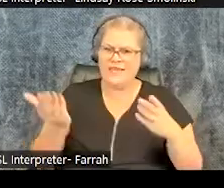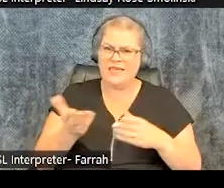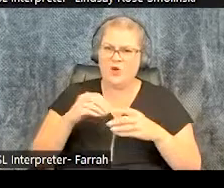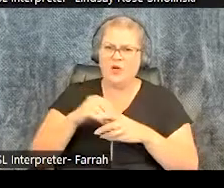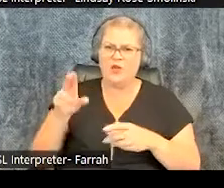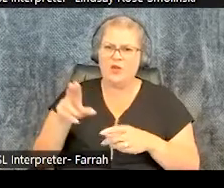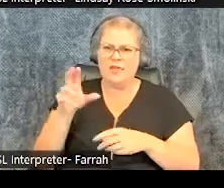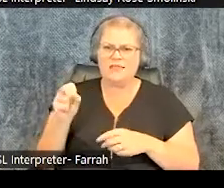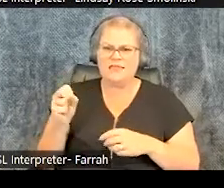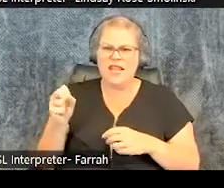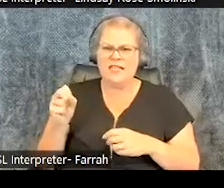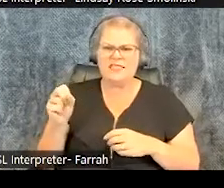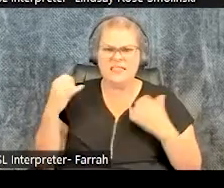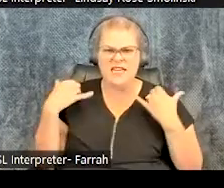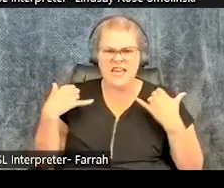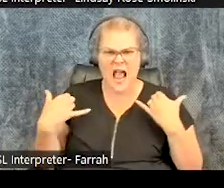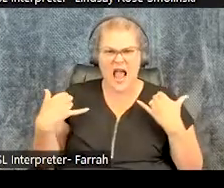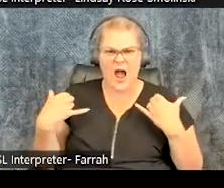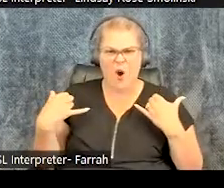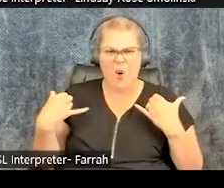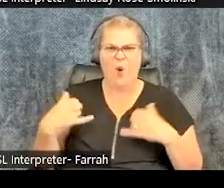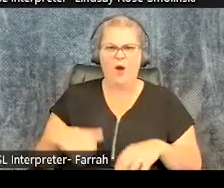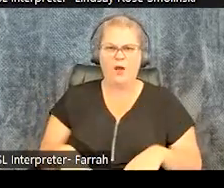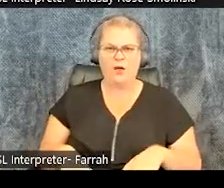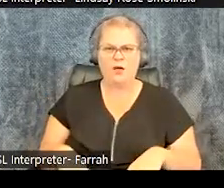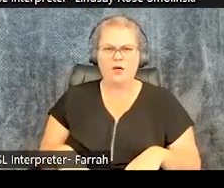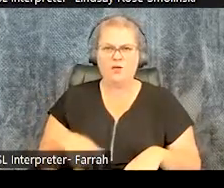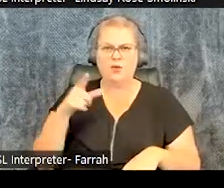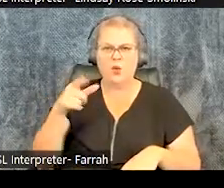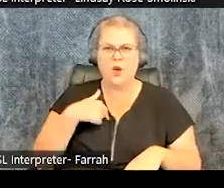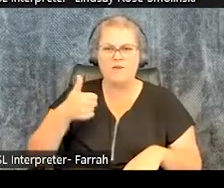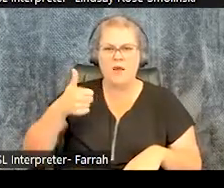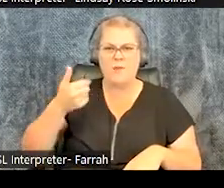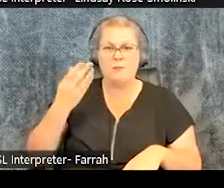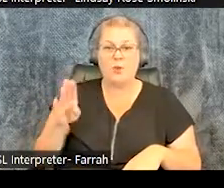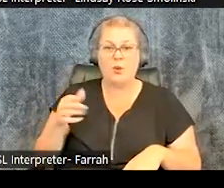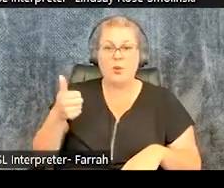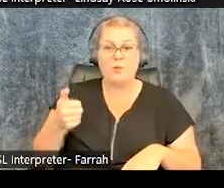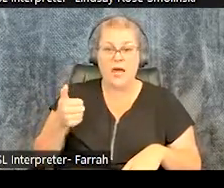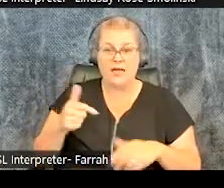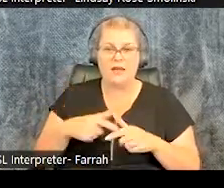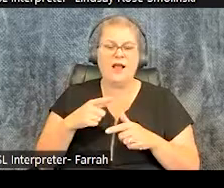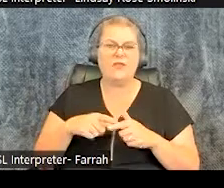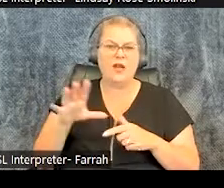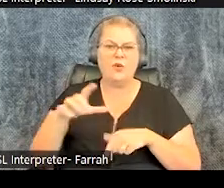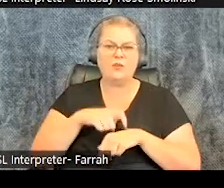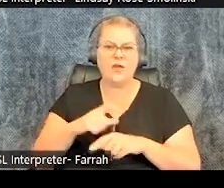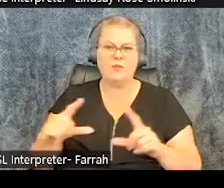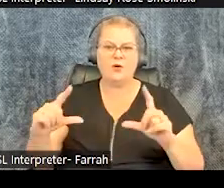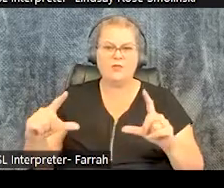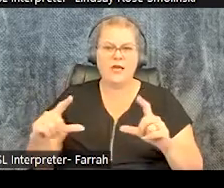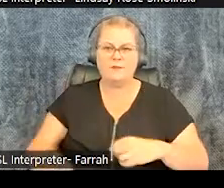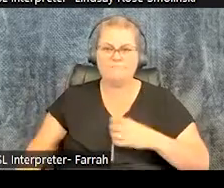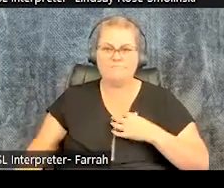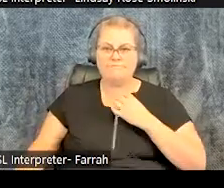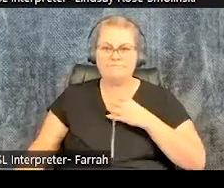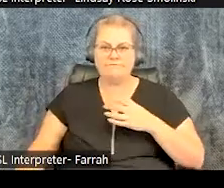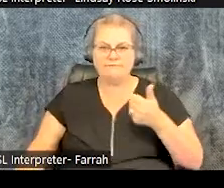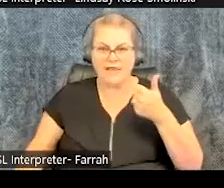now. So you've got the blue button here, and then your timer is that woman.